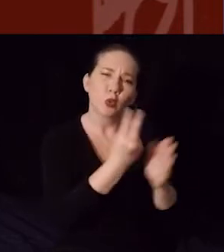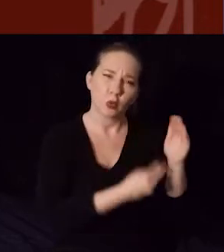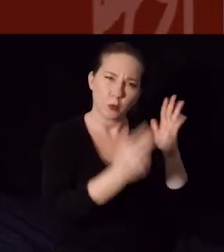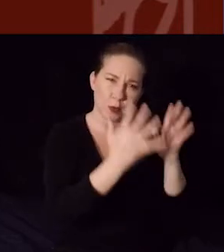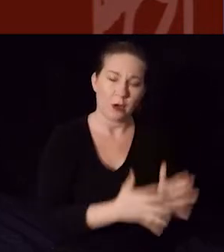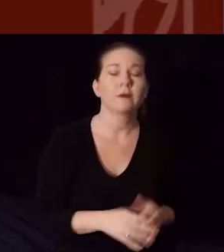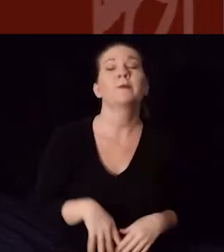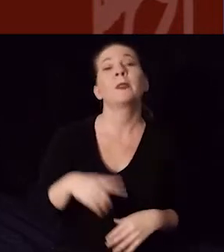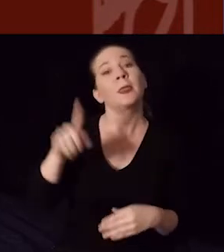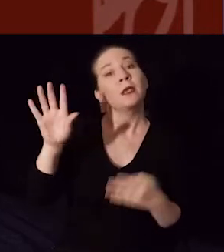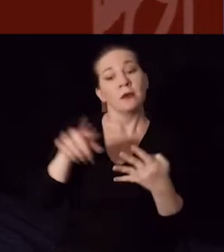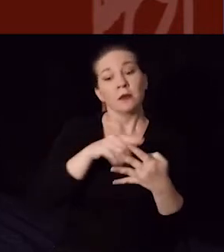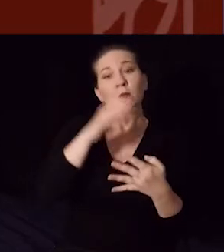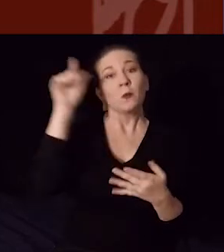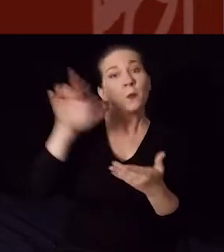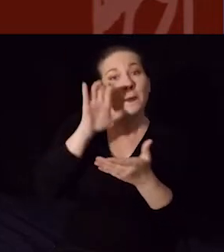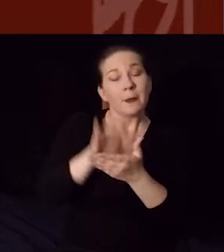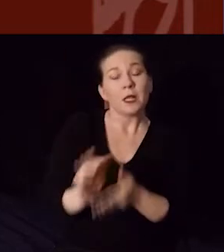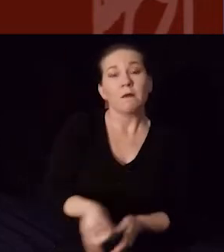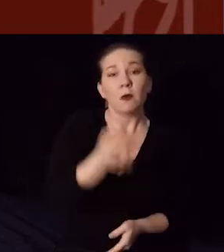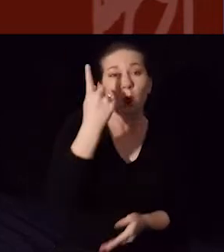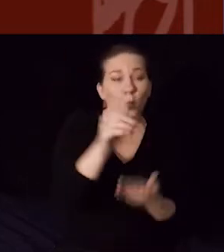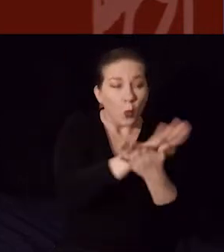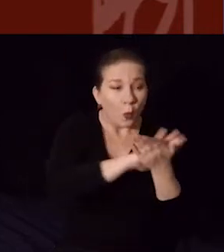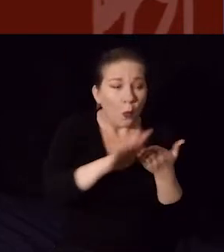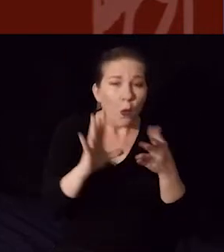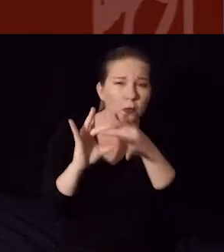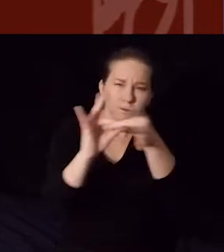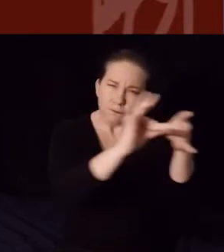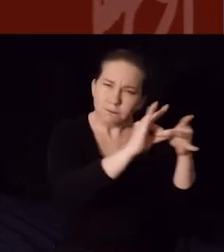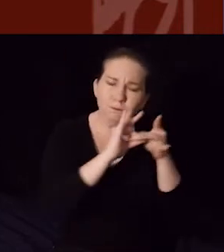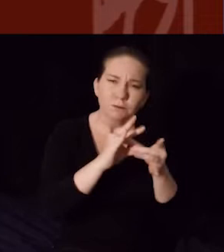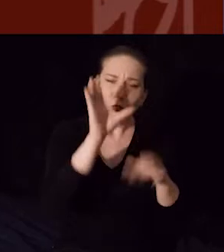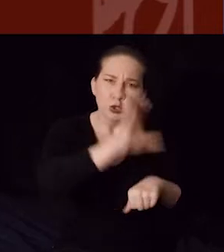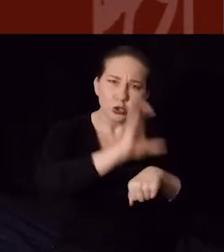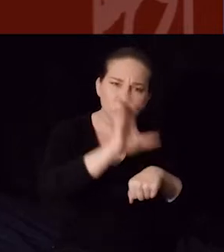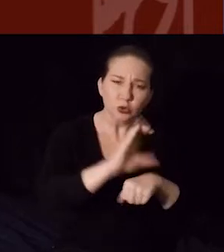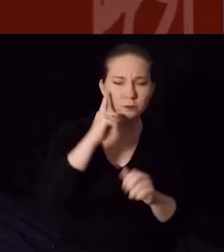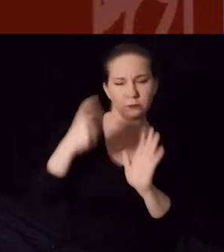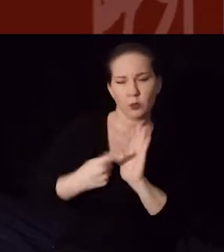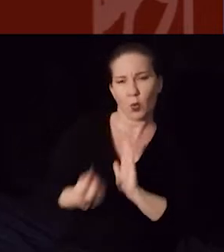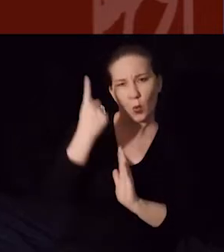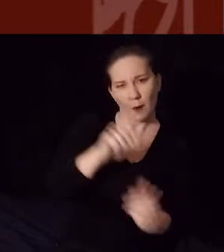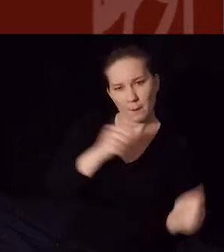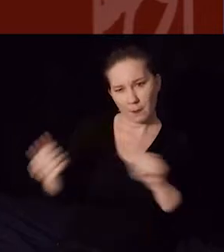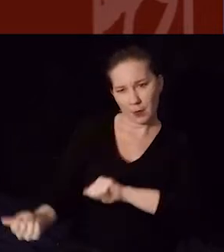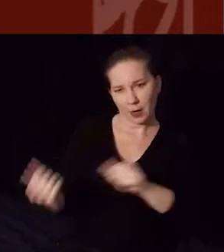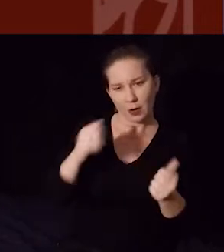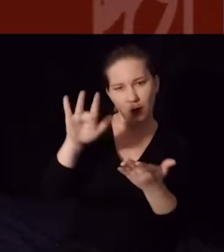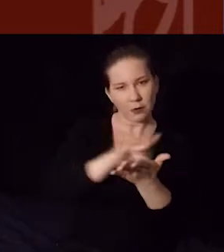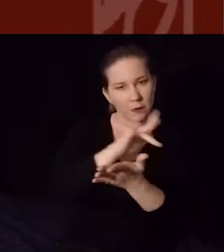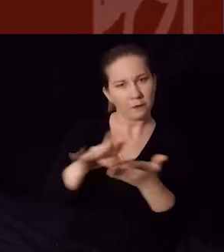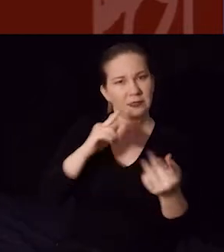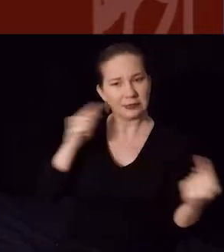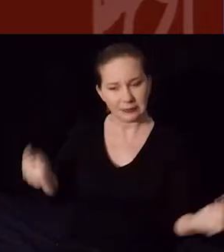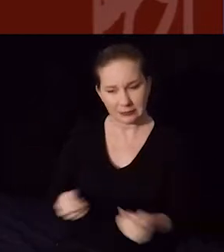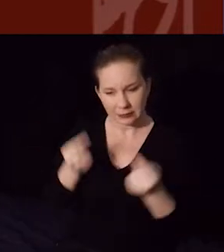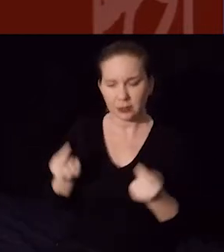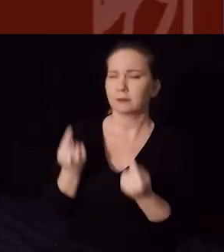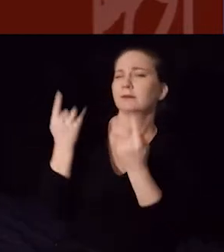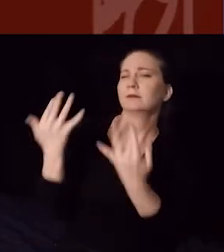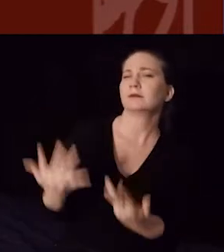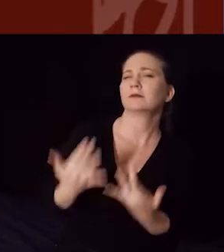prophets. We believe in one holy, Catholic, and apostolic church. We acknowledge one baptism for the forgiveness of